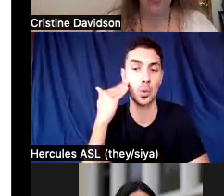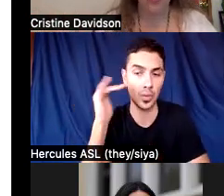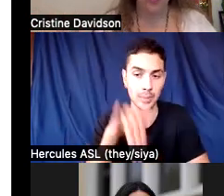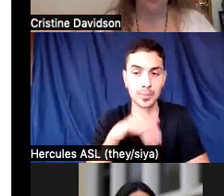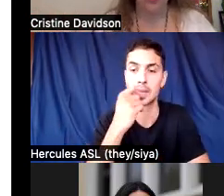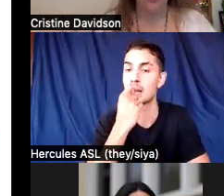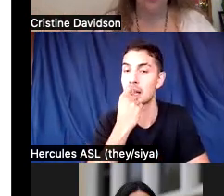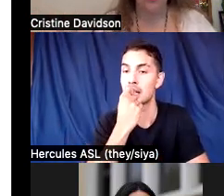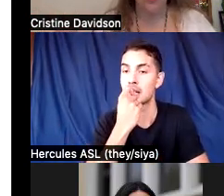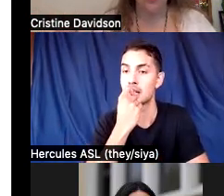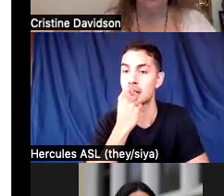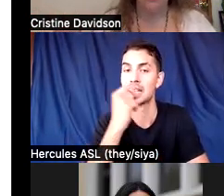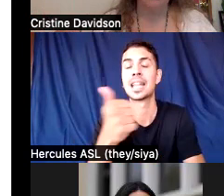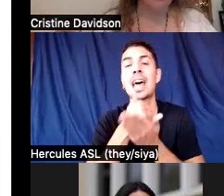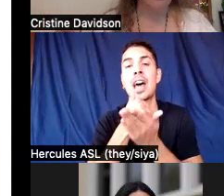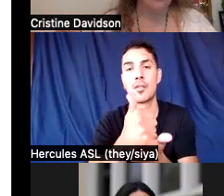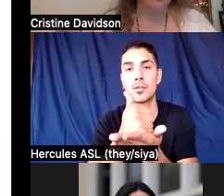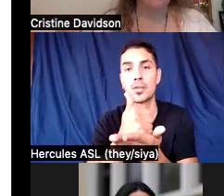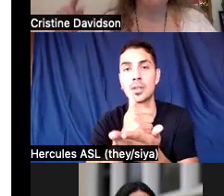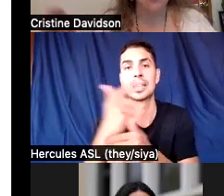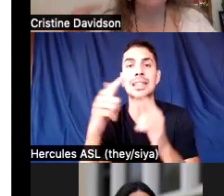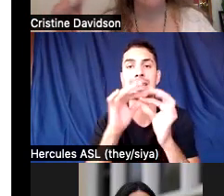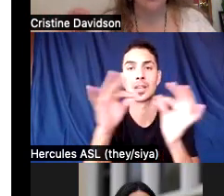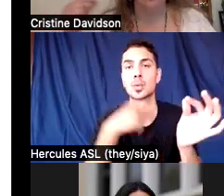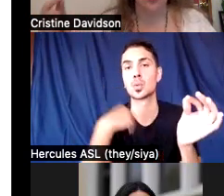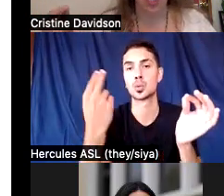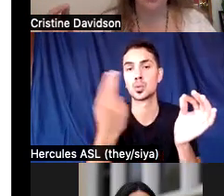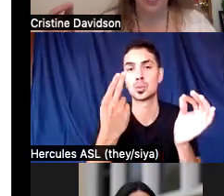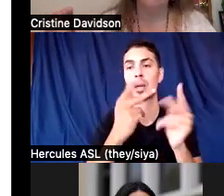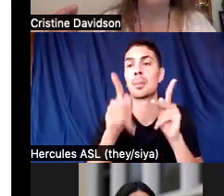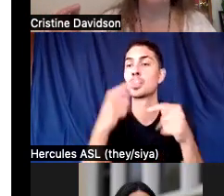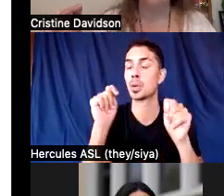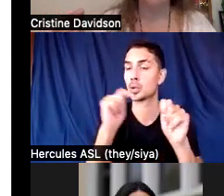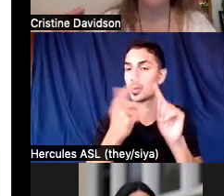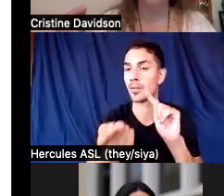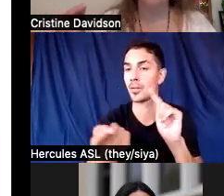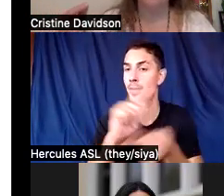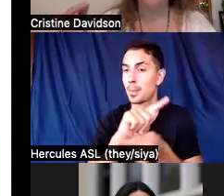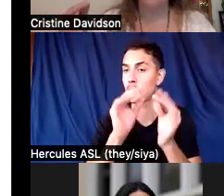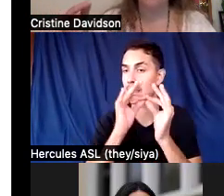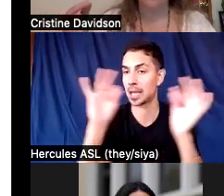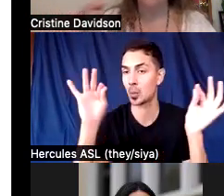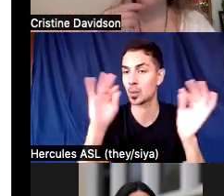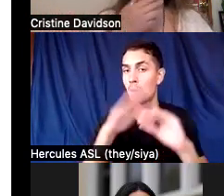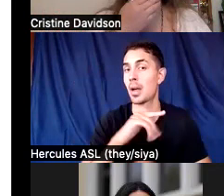in the language that we use, because people may try to flip that language on us, right?